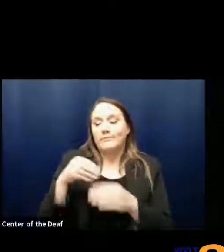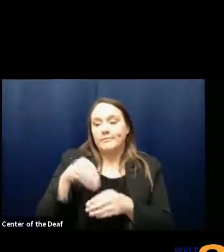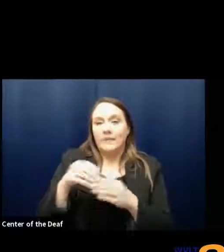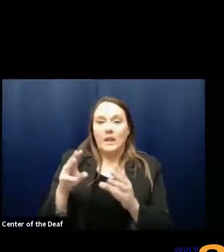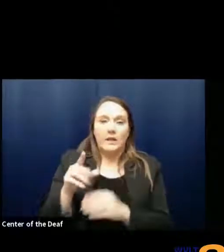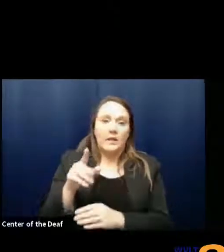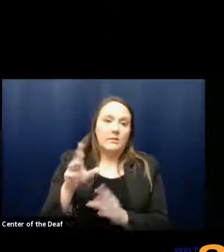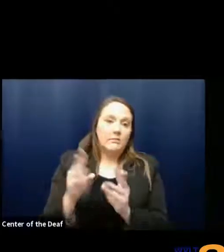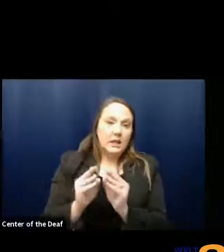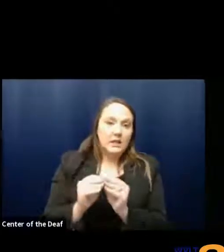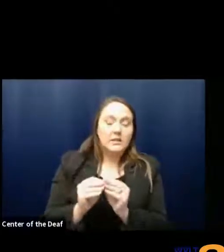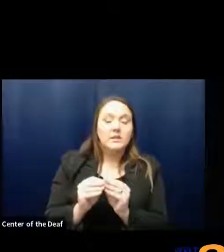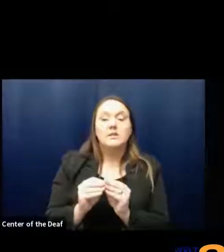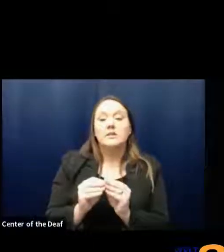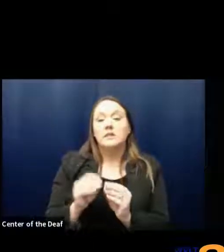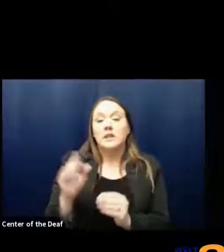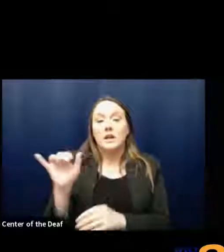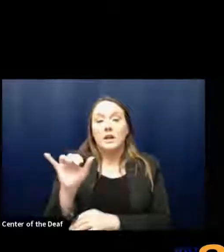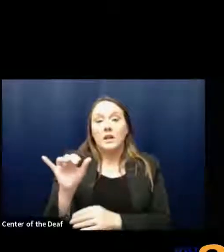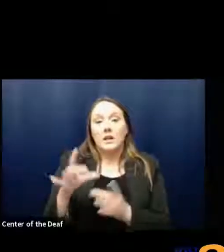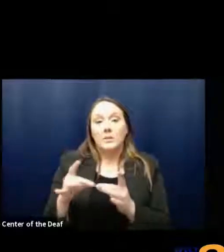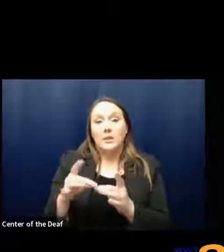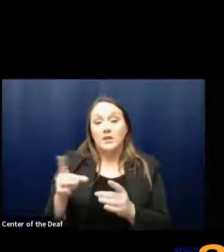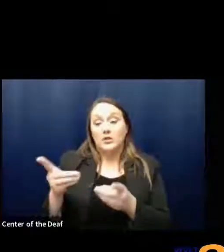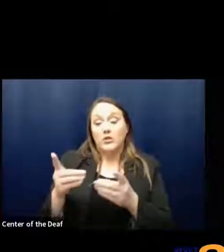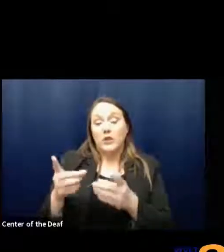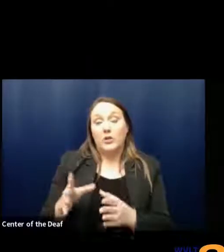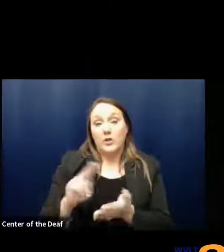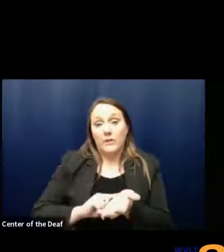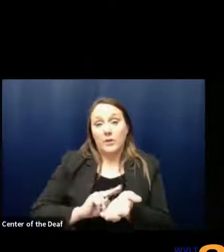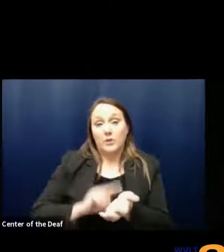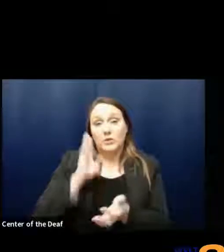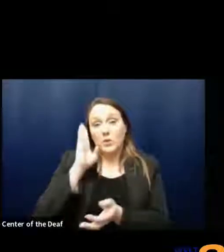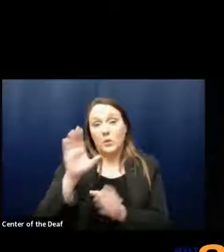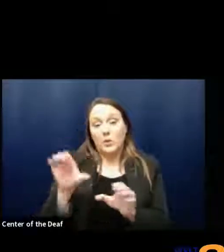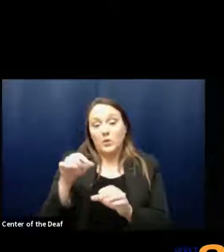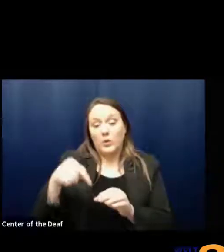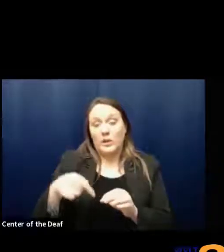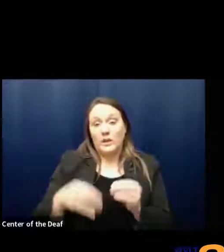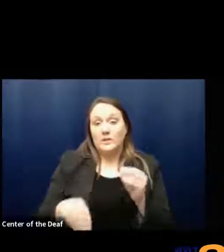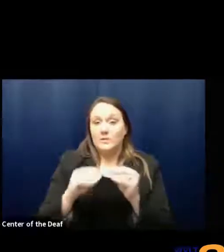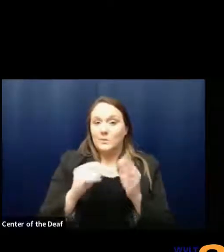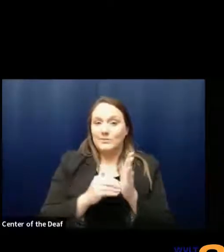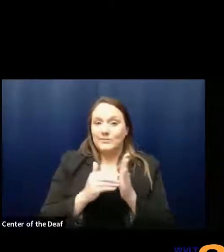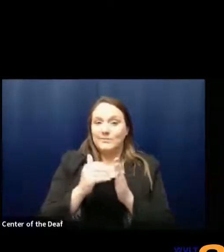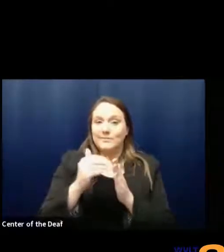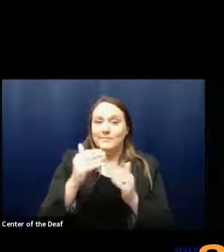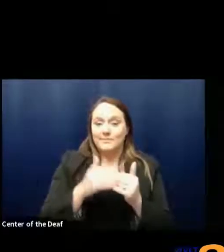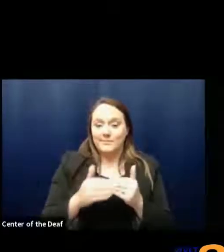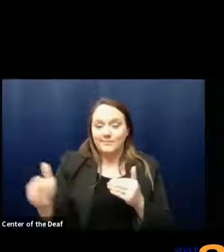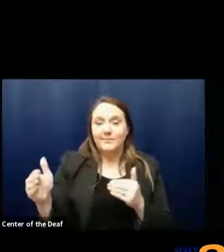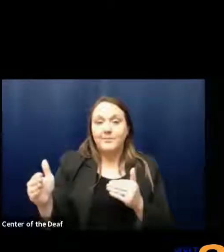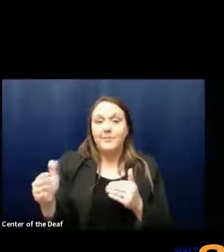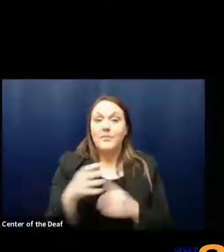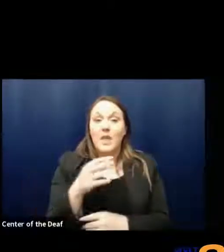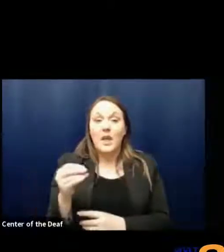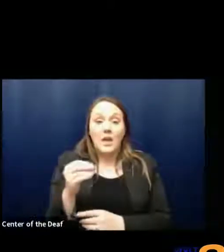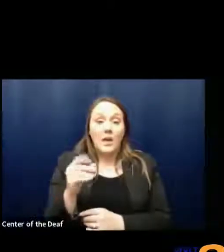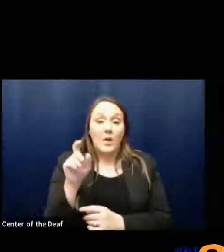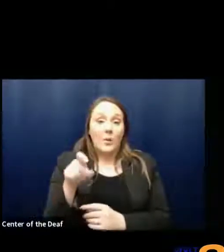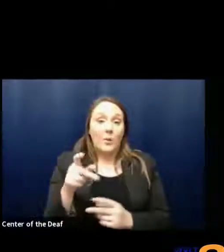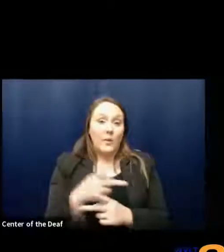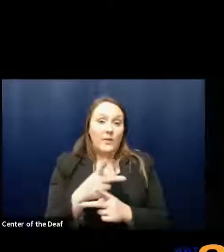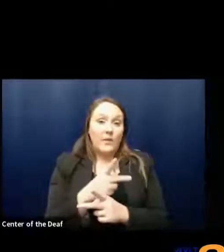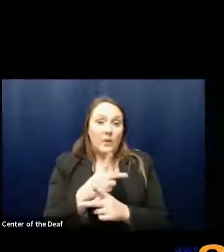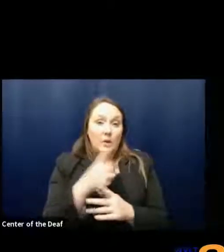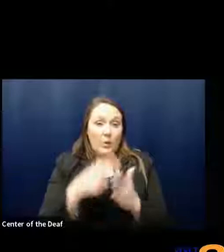said, Dina Mashburn, our director of nursing, will be doing these a lot more frequently moving forward. And we're going to have to figure out what that's